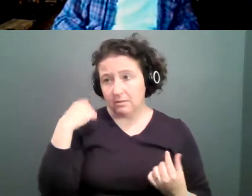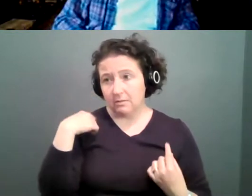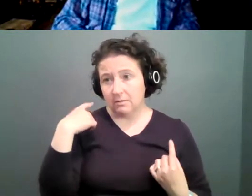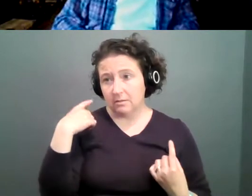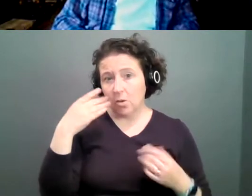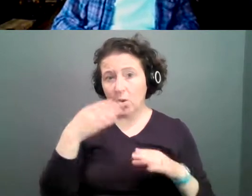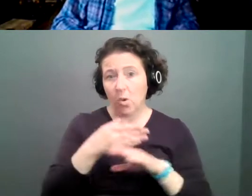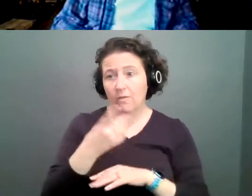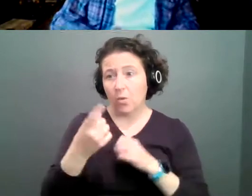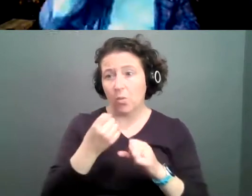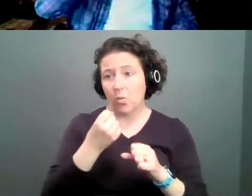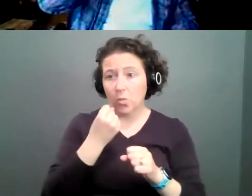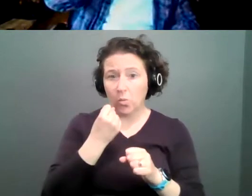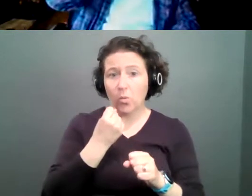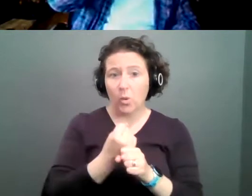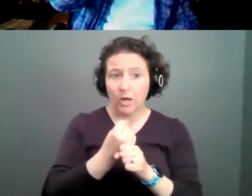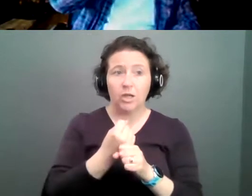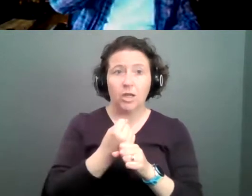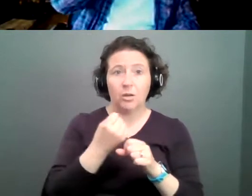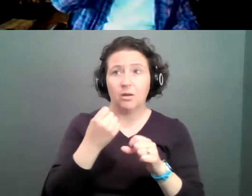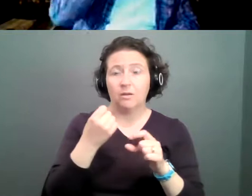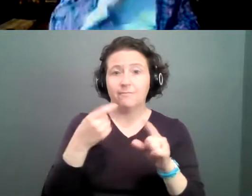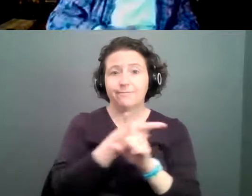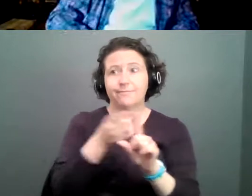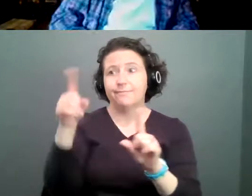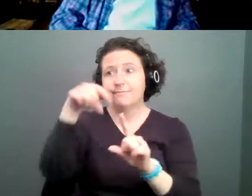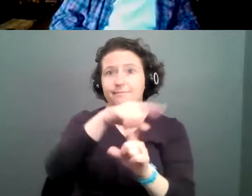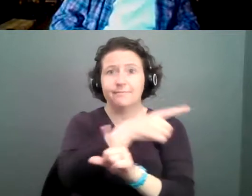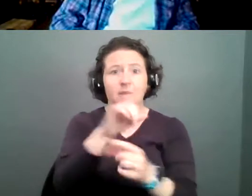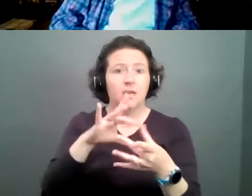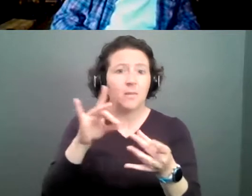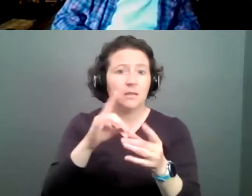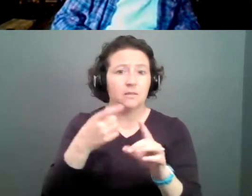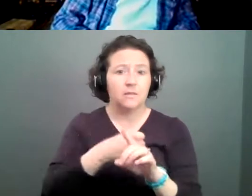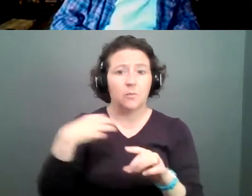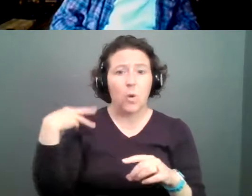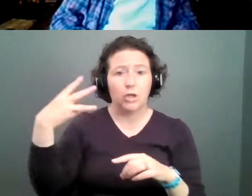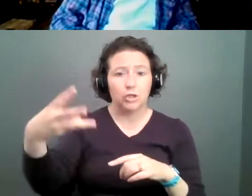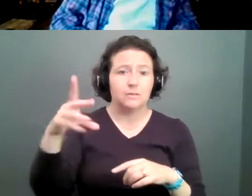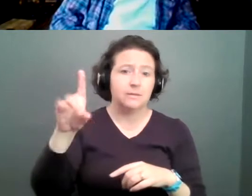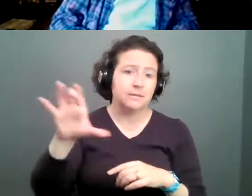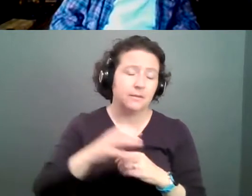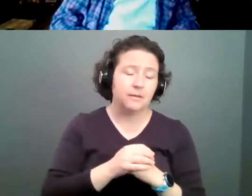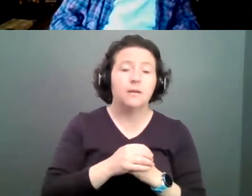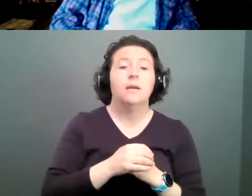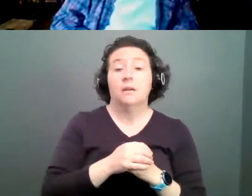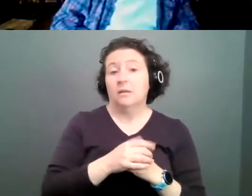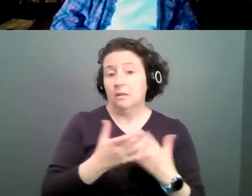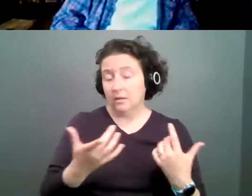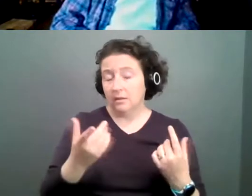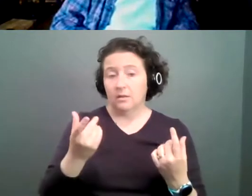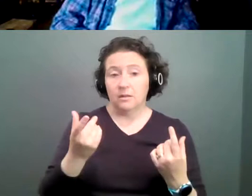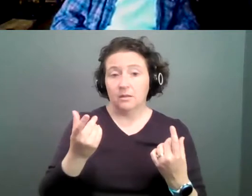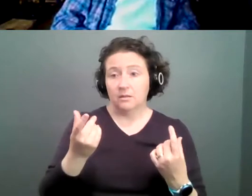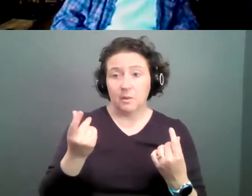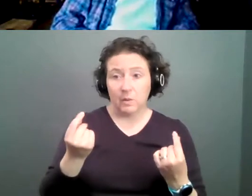more than a year's worth of mixed messages coming from Washington. All we can do